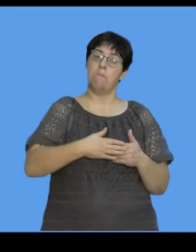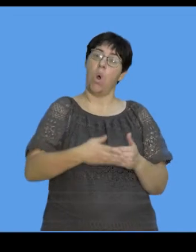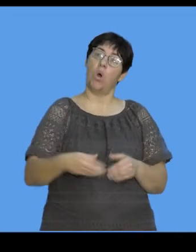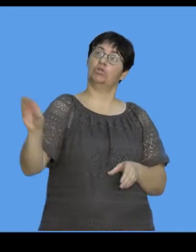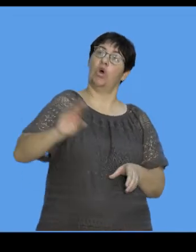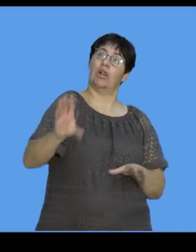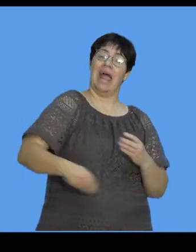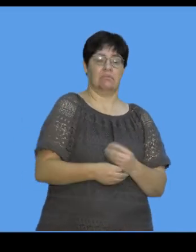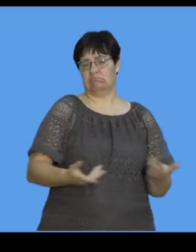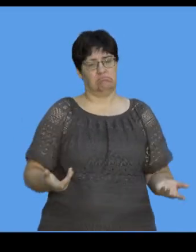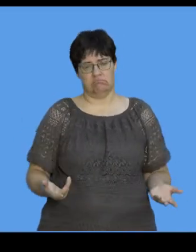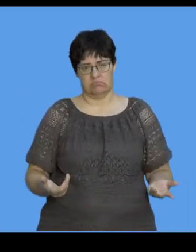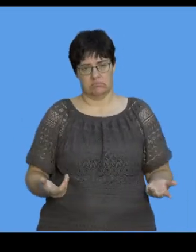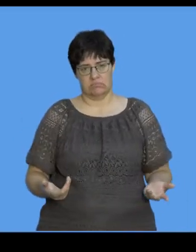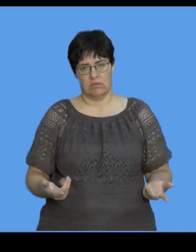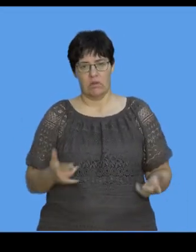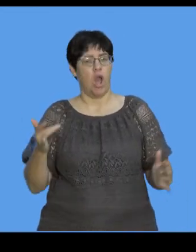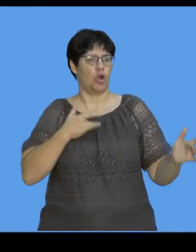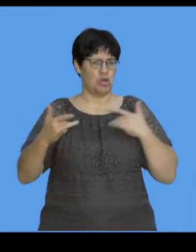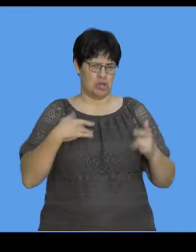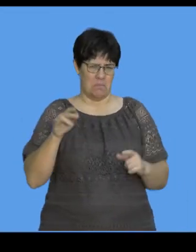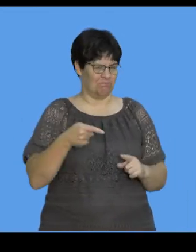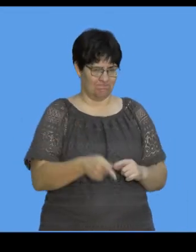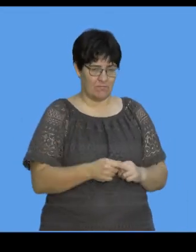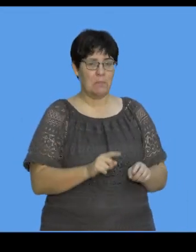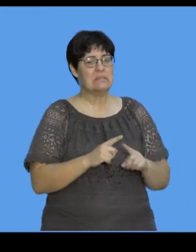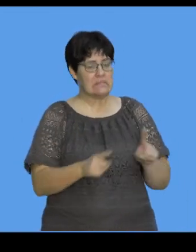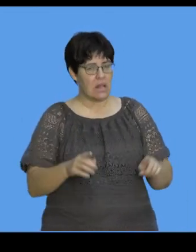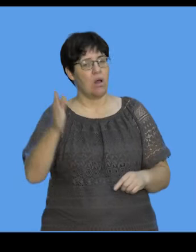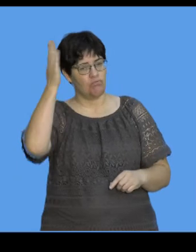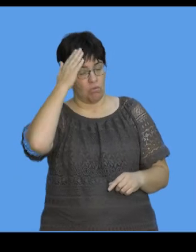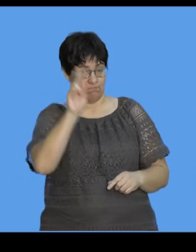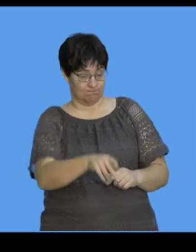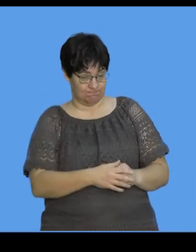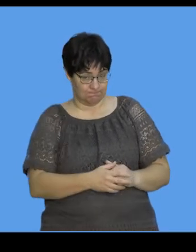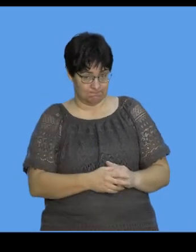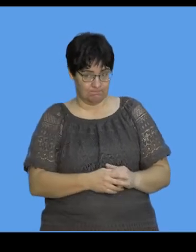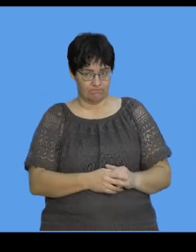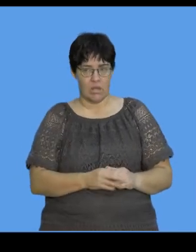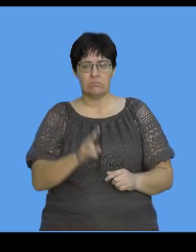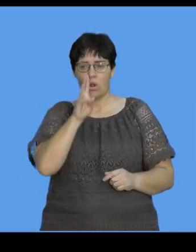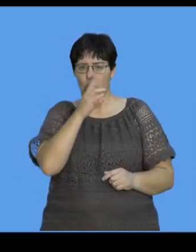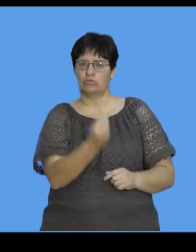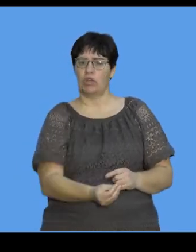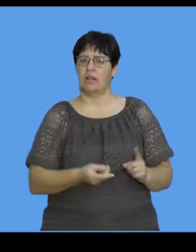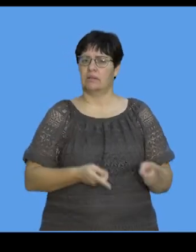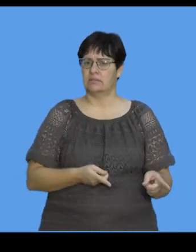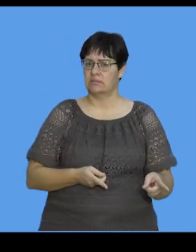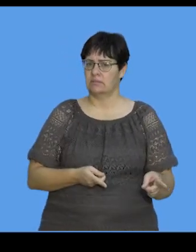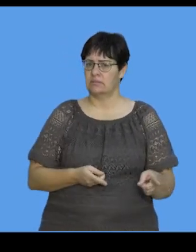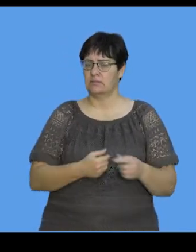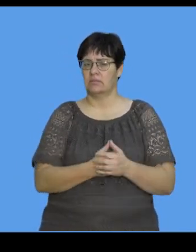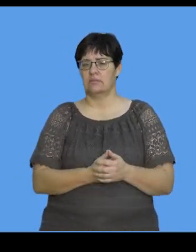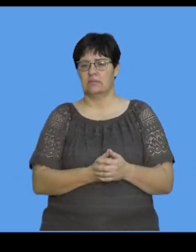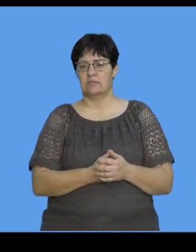to it. So it's not something we always have to worry about, but we still got to notice. Now I want you to notice this little child over here. All